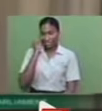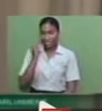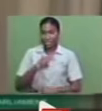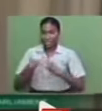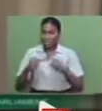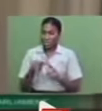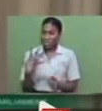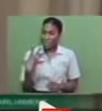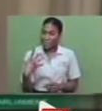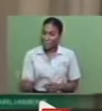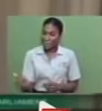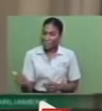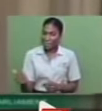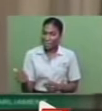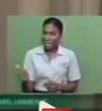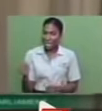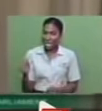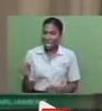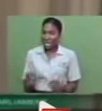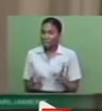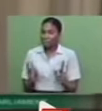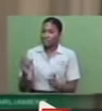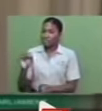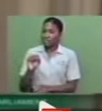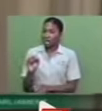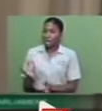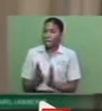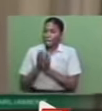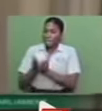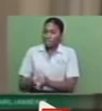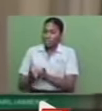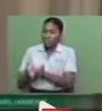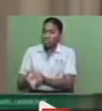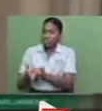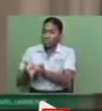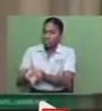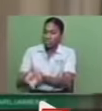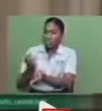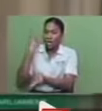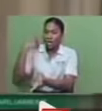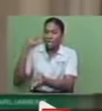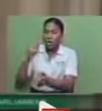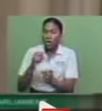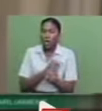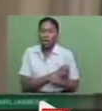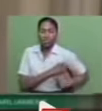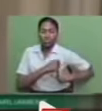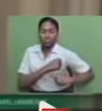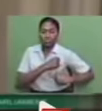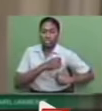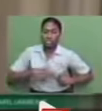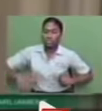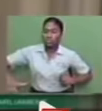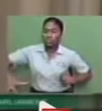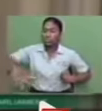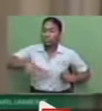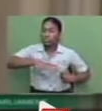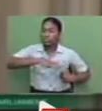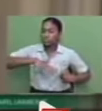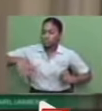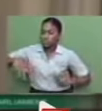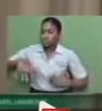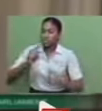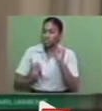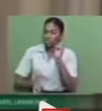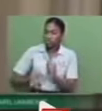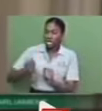to $1 million per vessel. So what is this $500,000 about? Are you serious that you want this coastal and riverine patrol